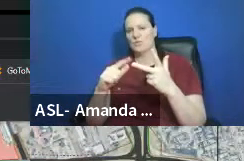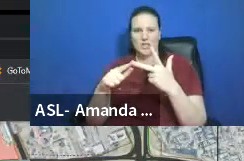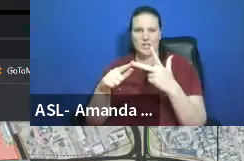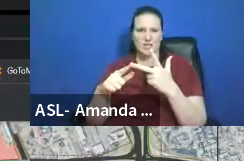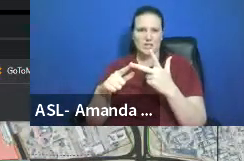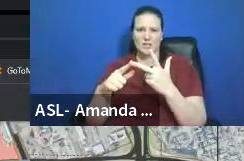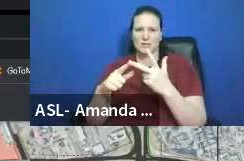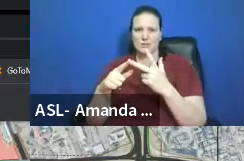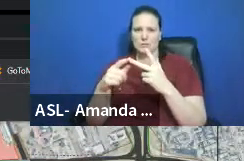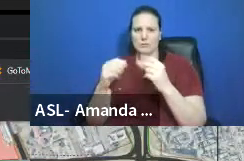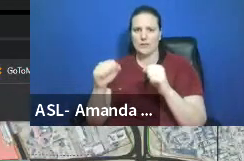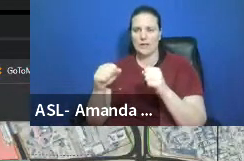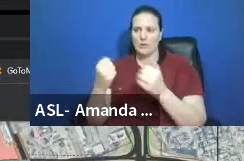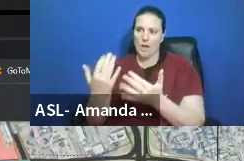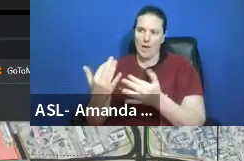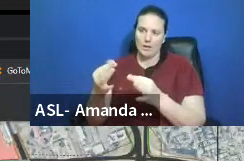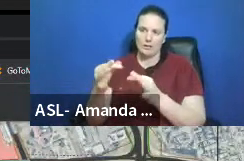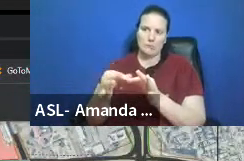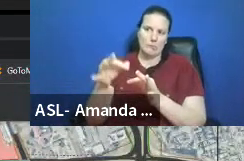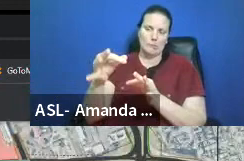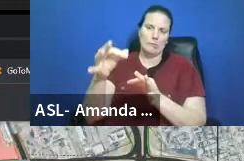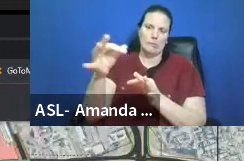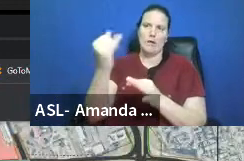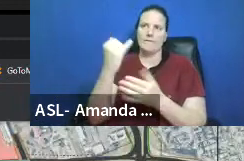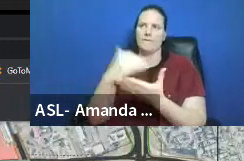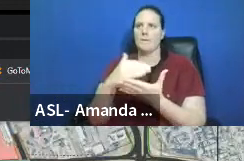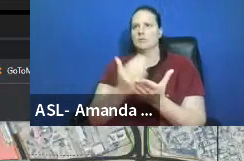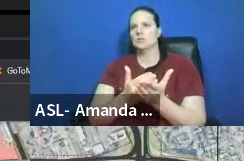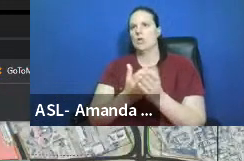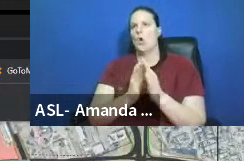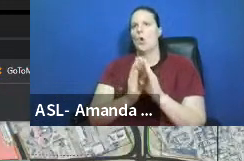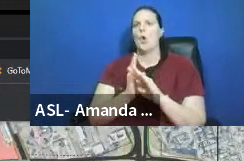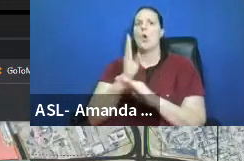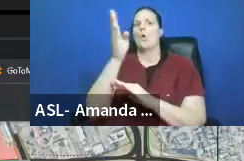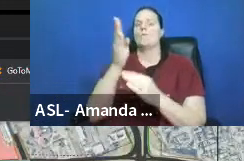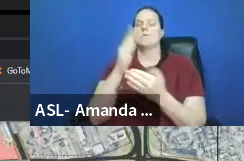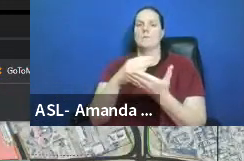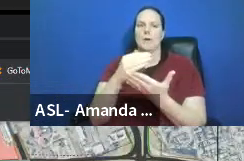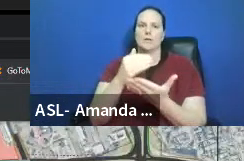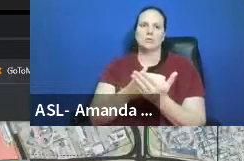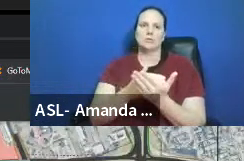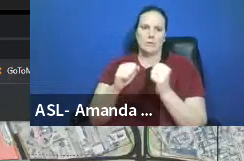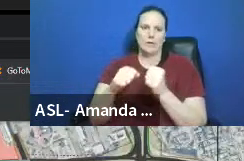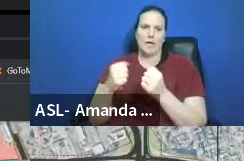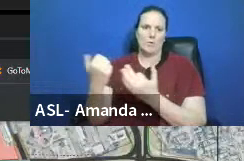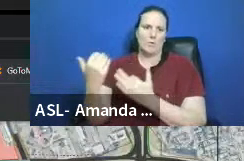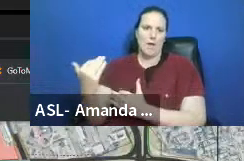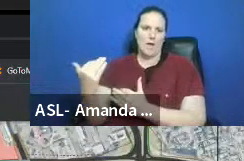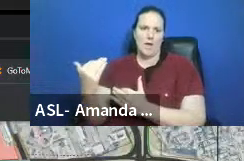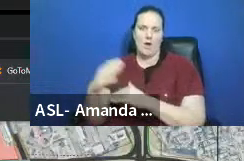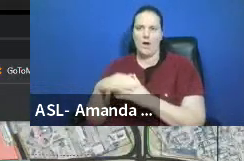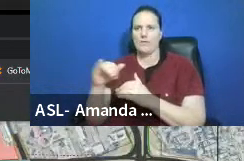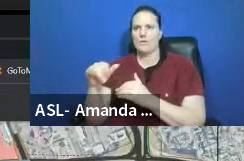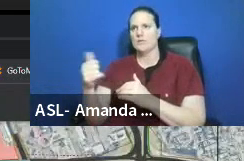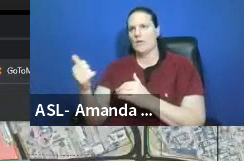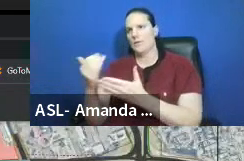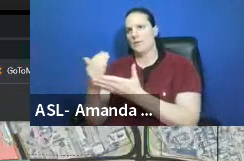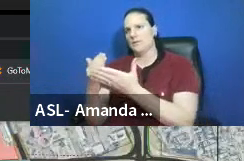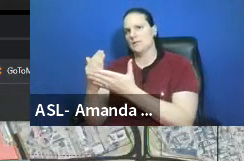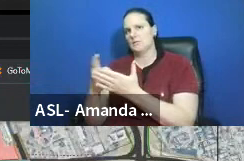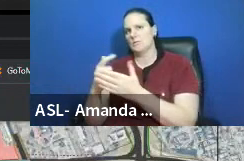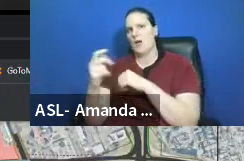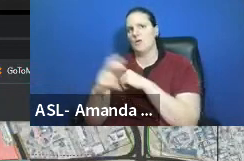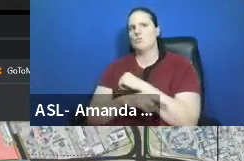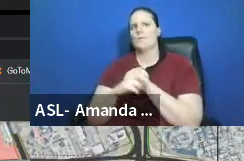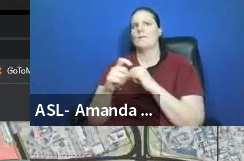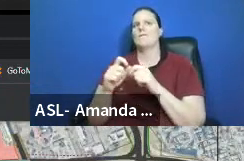like stagger so that if budget is, you know, we go over budget, we can pull back on some of those other pieces so that we aren't robbing from